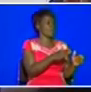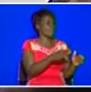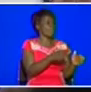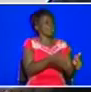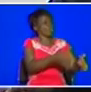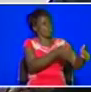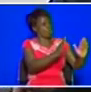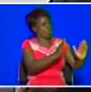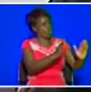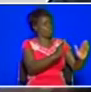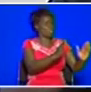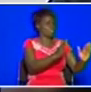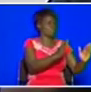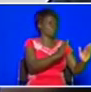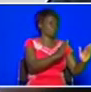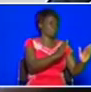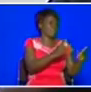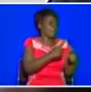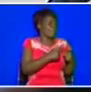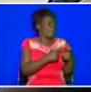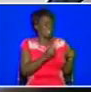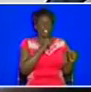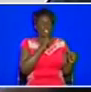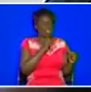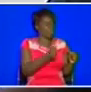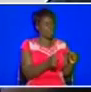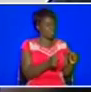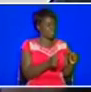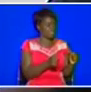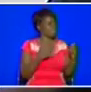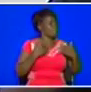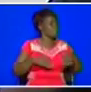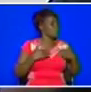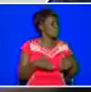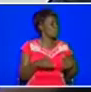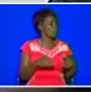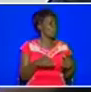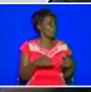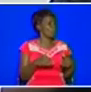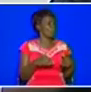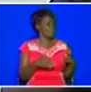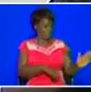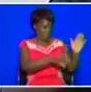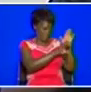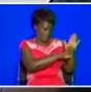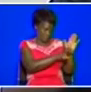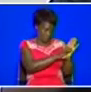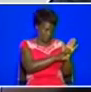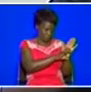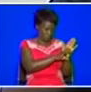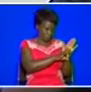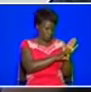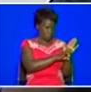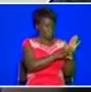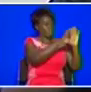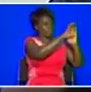roads, more infrastructure, but not the people side of things. For instance, one of the things that